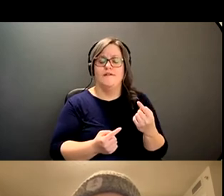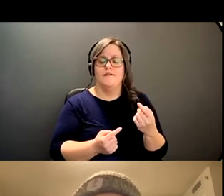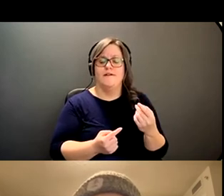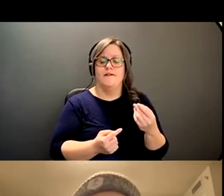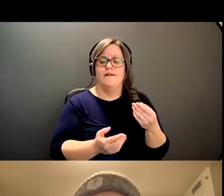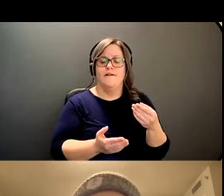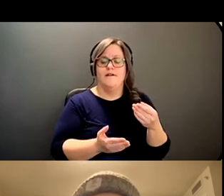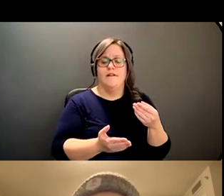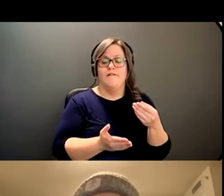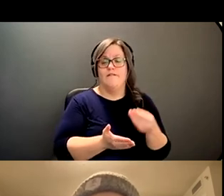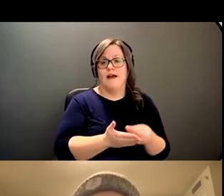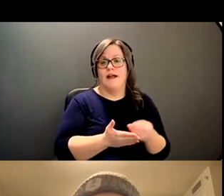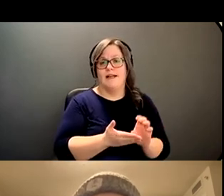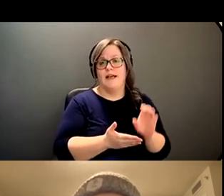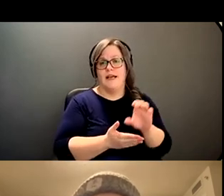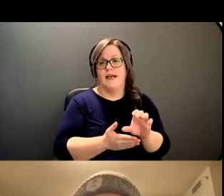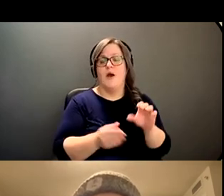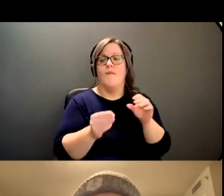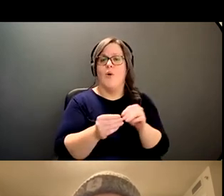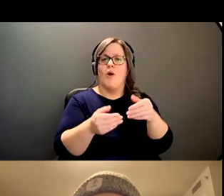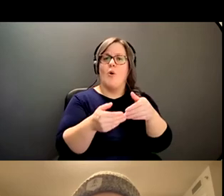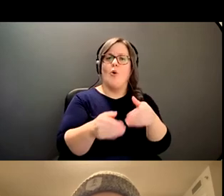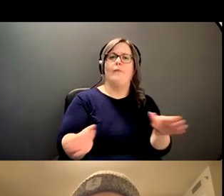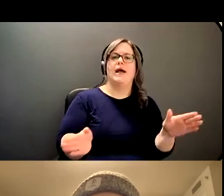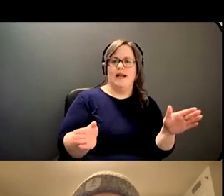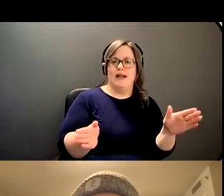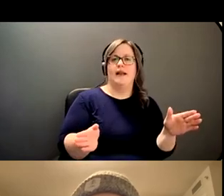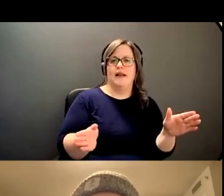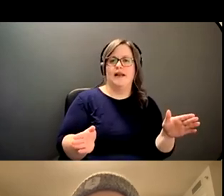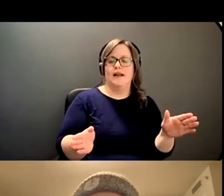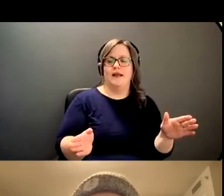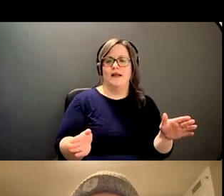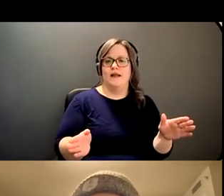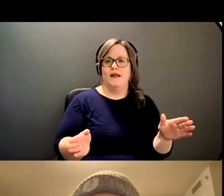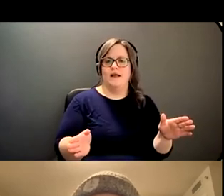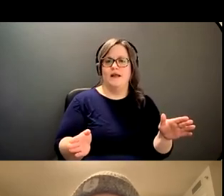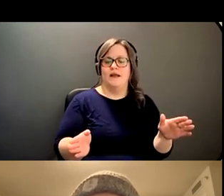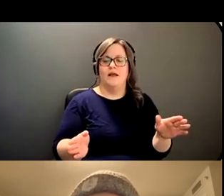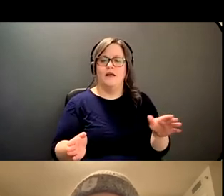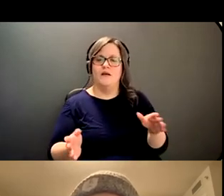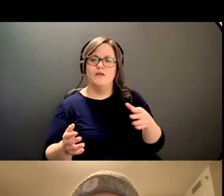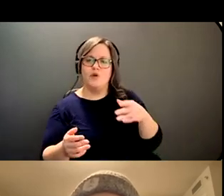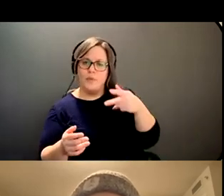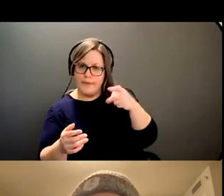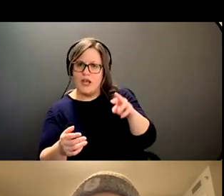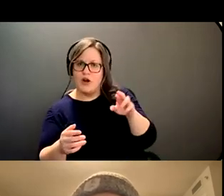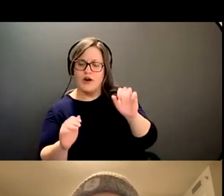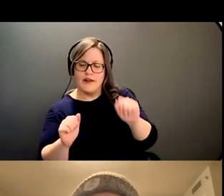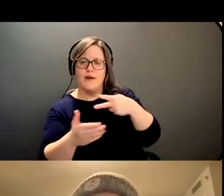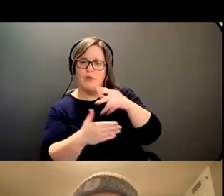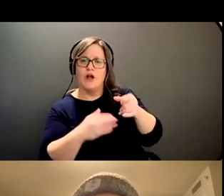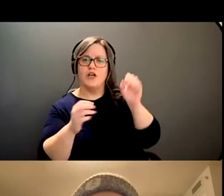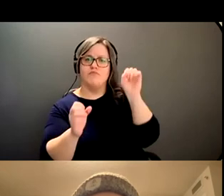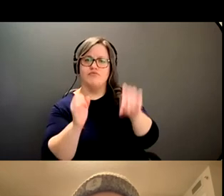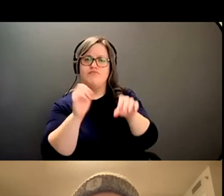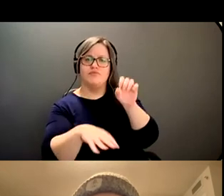really open-ended for networks of peers who are part of this program to pitch projects and really just run them,